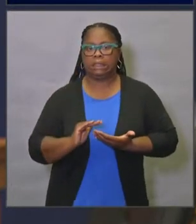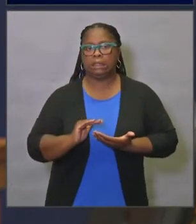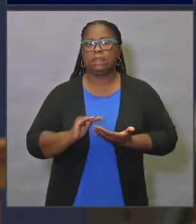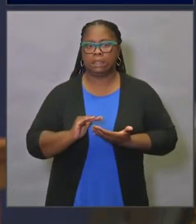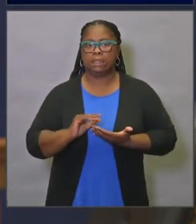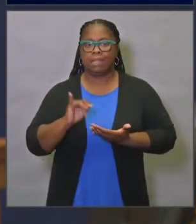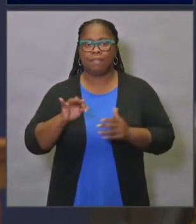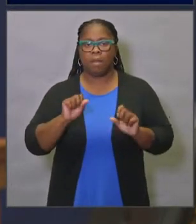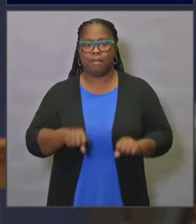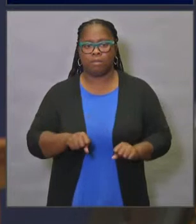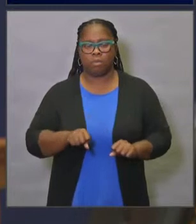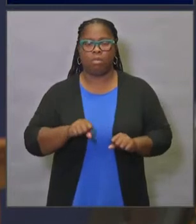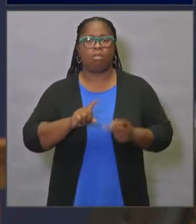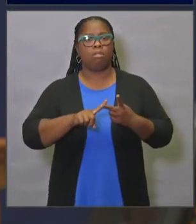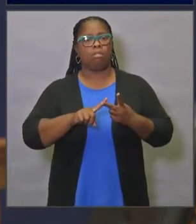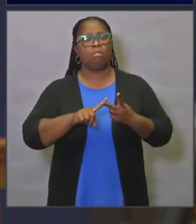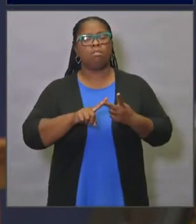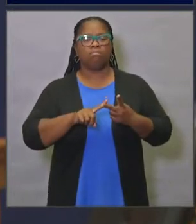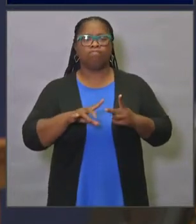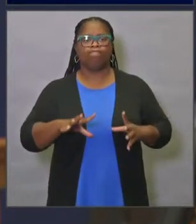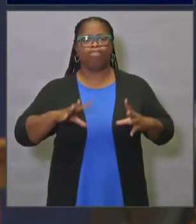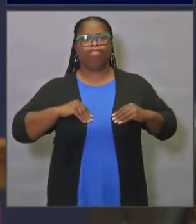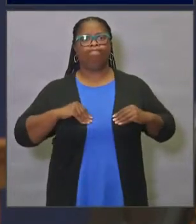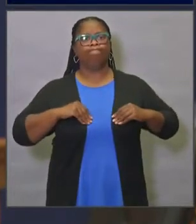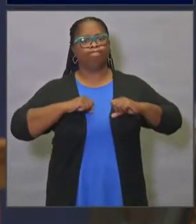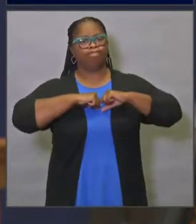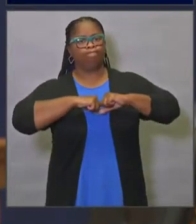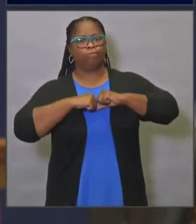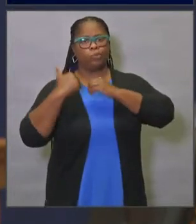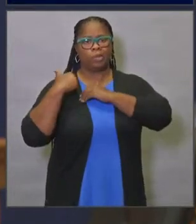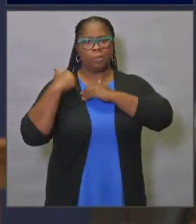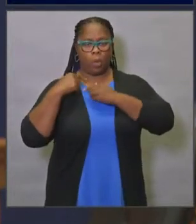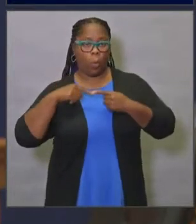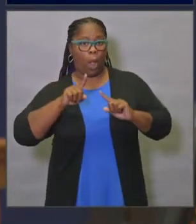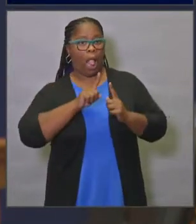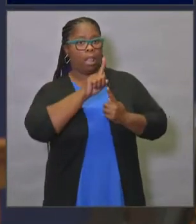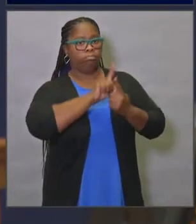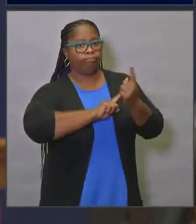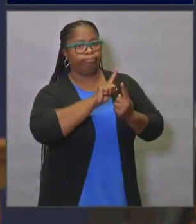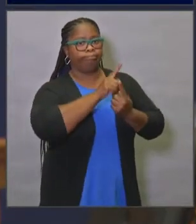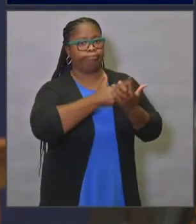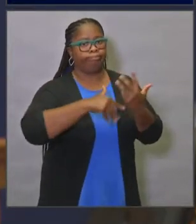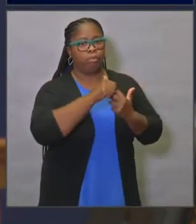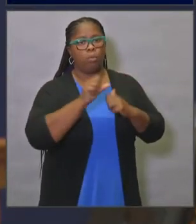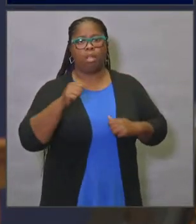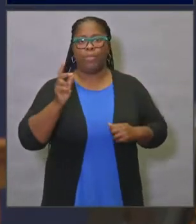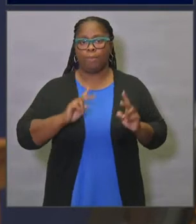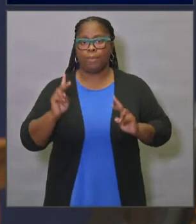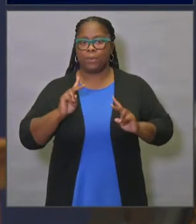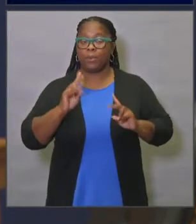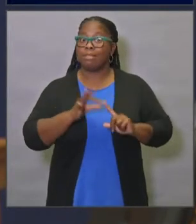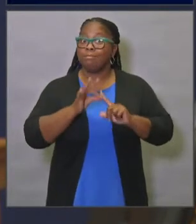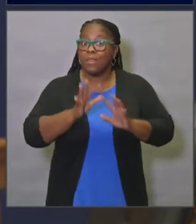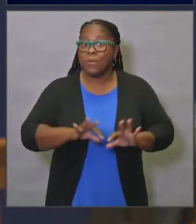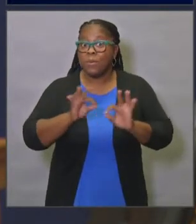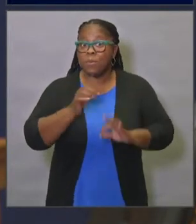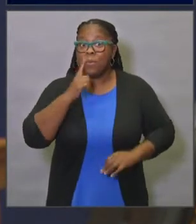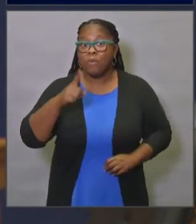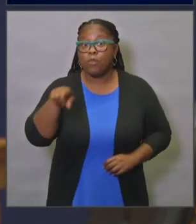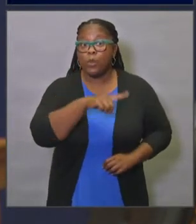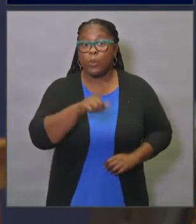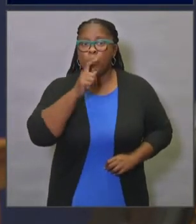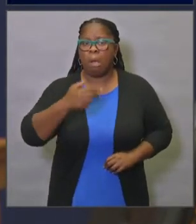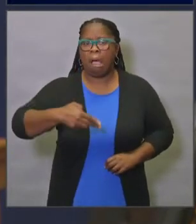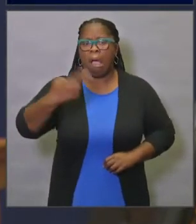possible and to take precautions to prevent getting COVID when you're interacting with others. This is especially important for people at